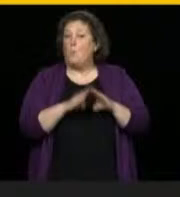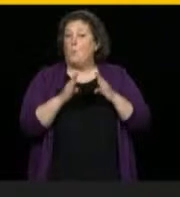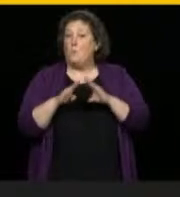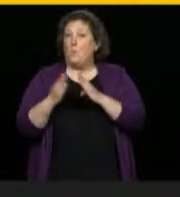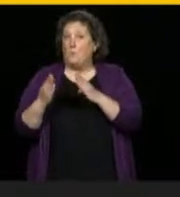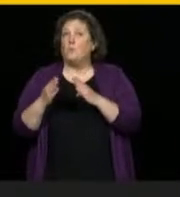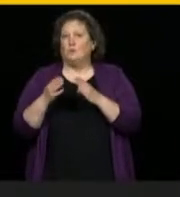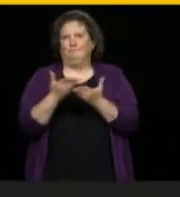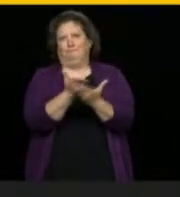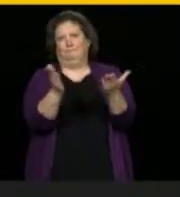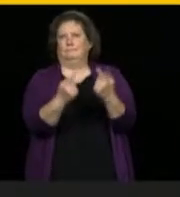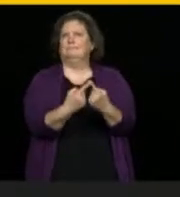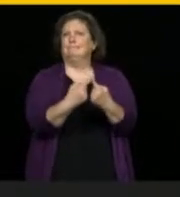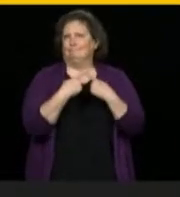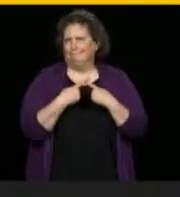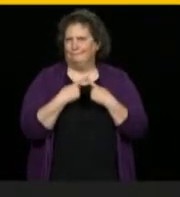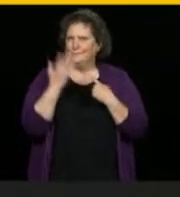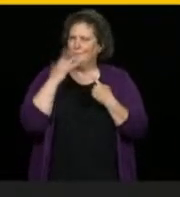their corner.